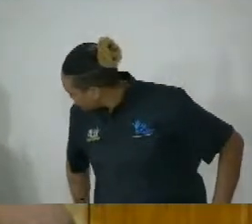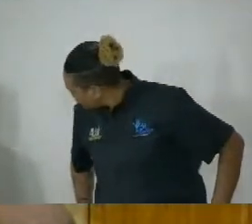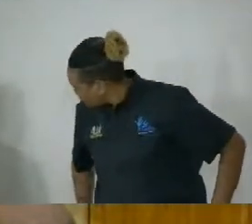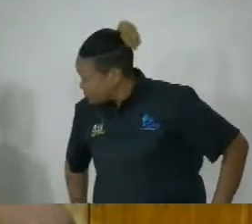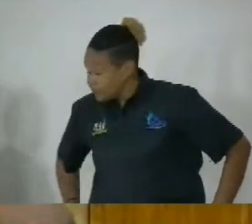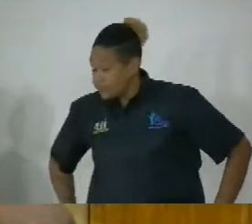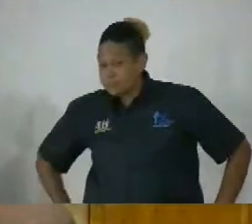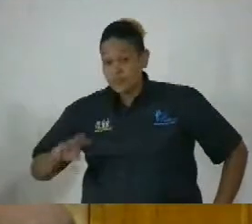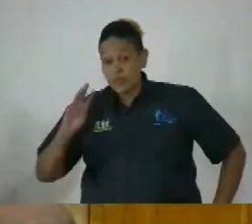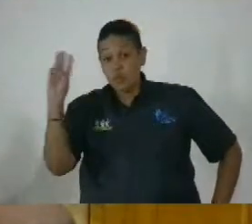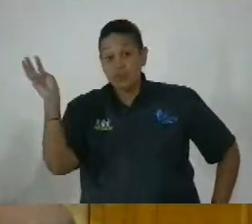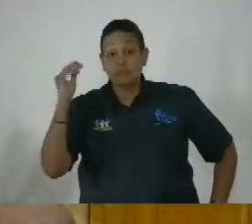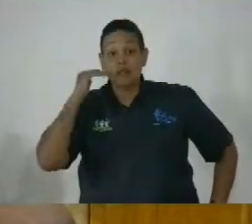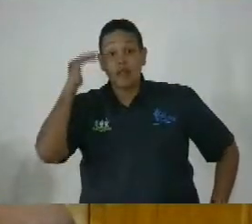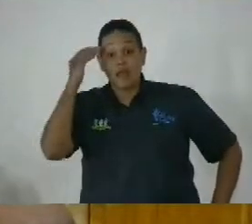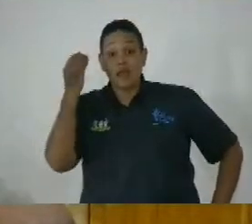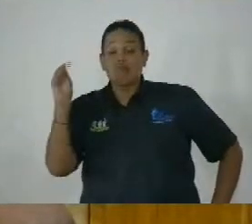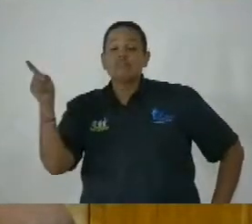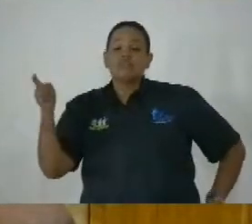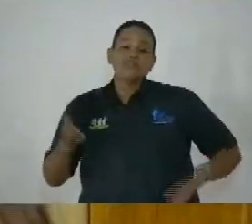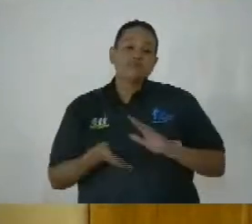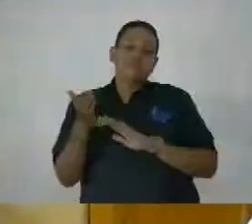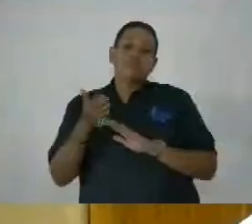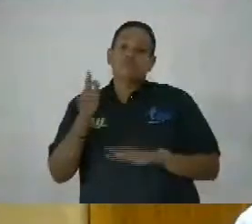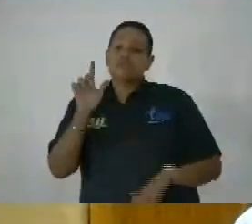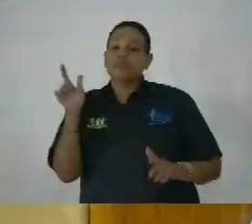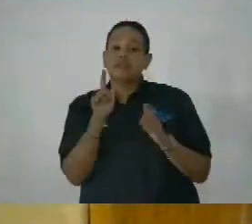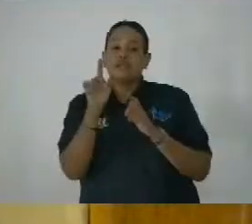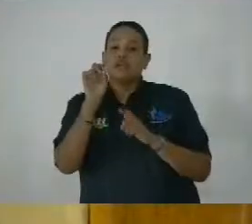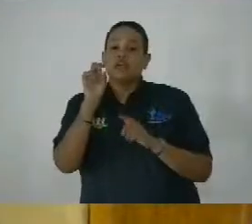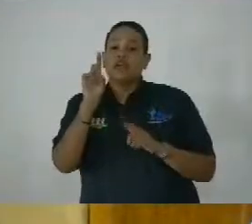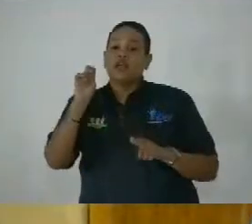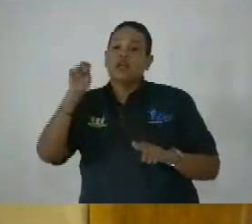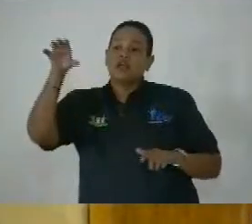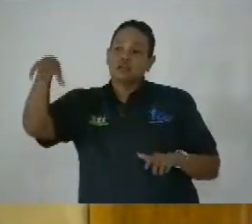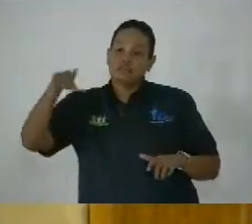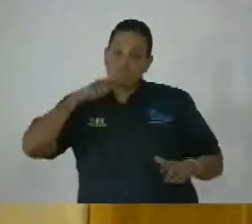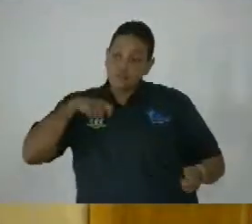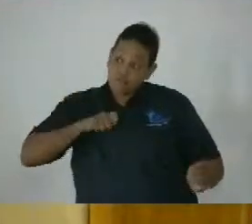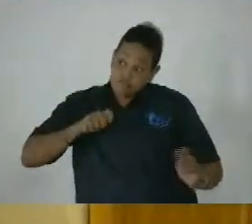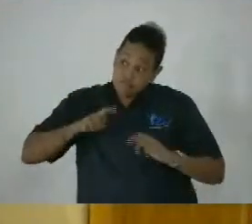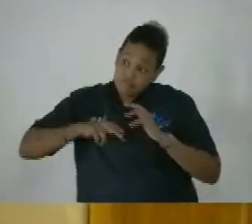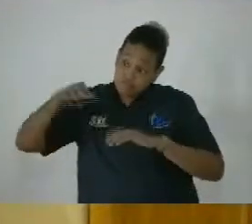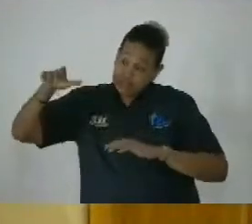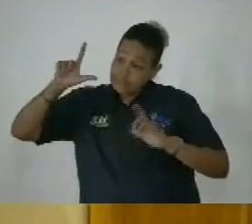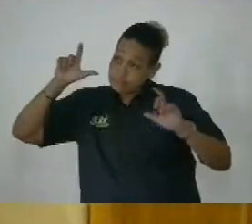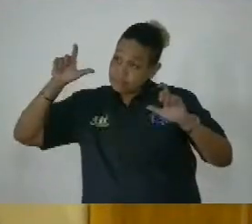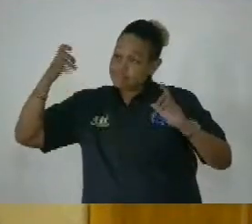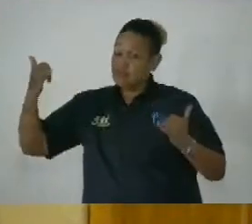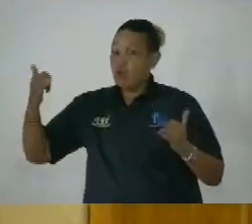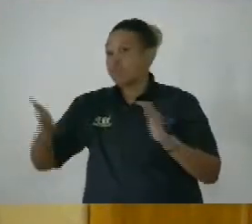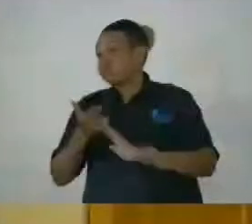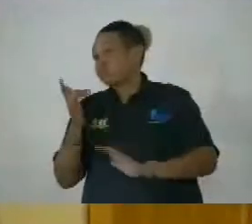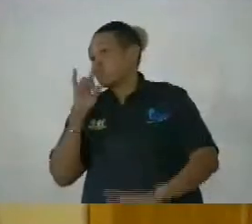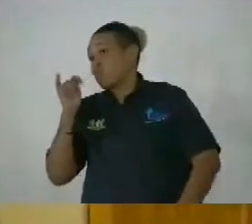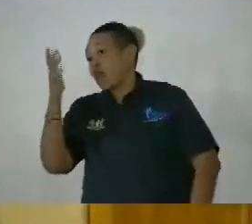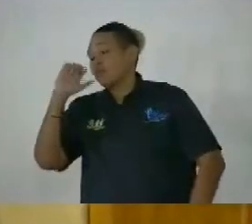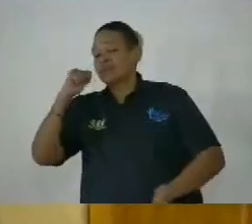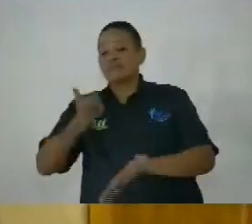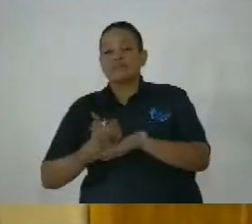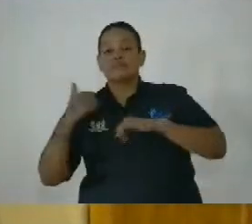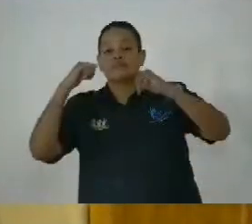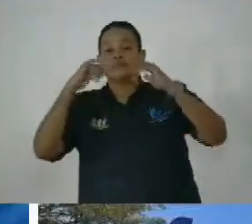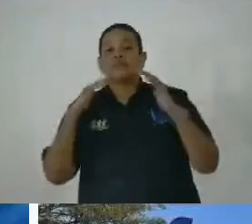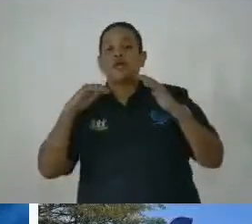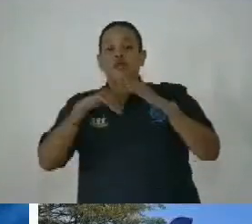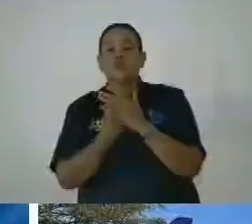Landale is well underway. Yes. That's a photograph, groundbreaking on the current building. It's to set the standards. It is setting